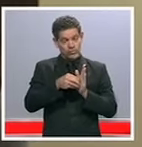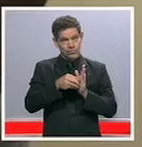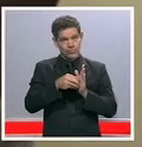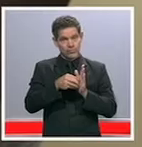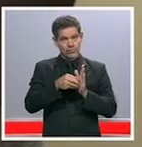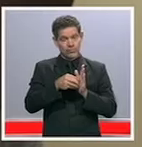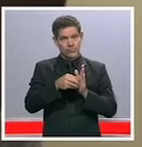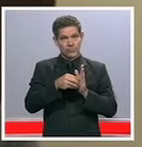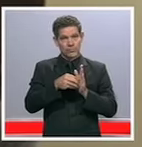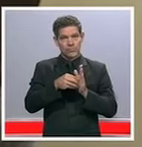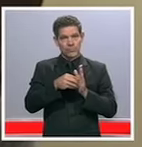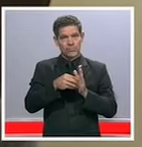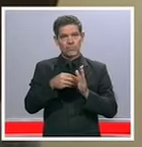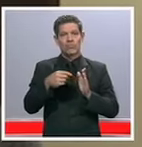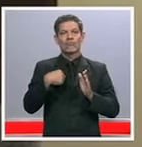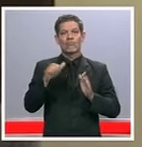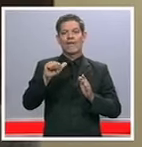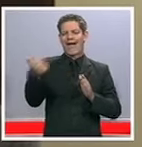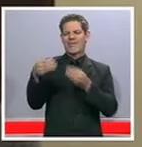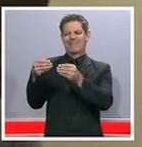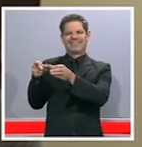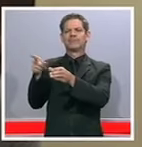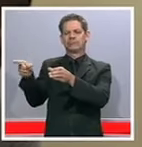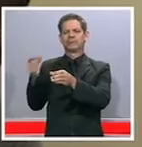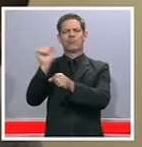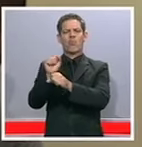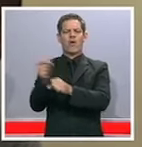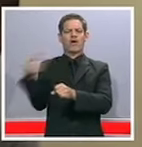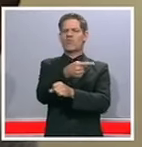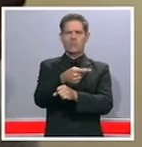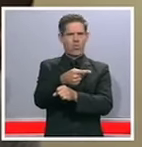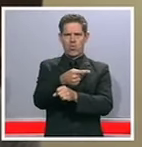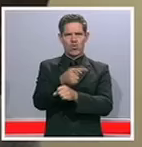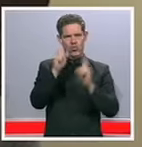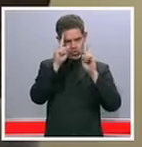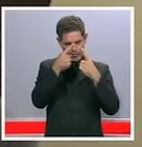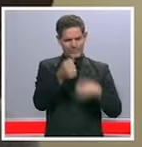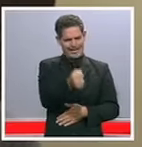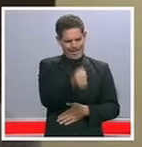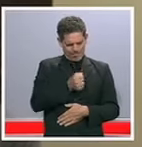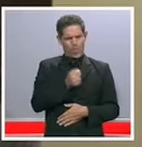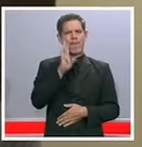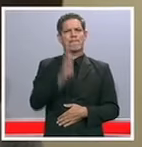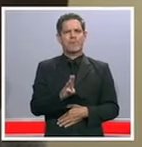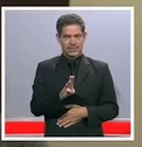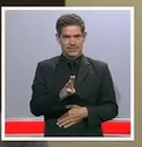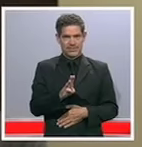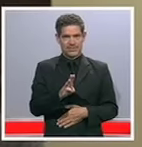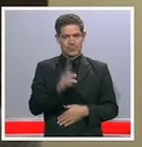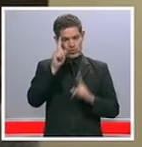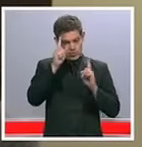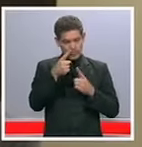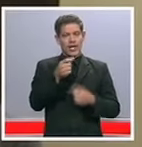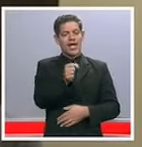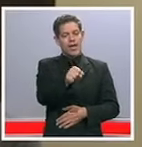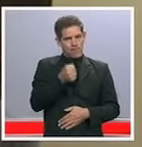out of outsourcing completely, thus meaning that workers will be employed